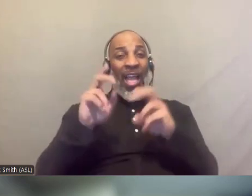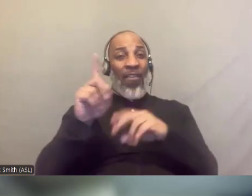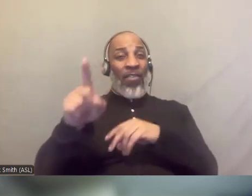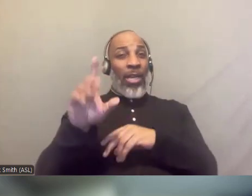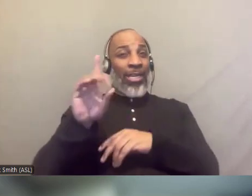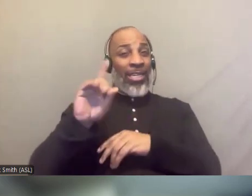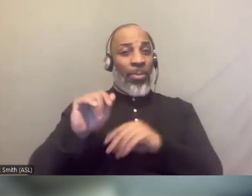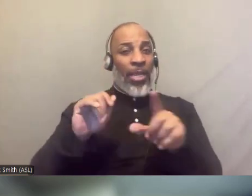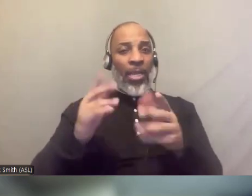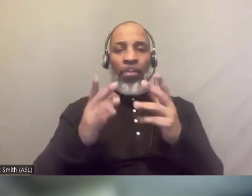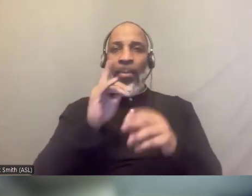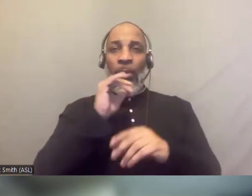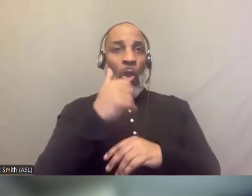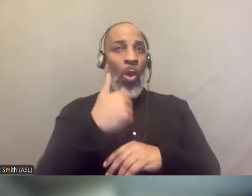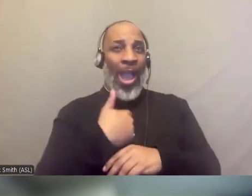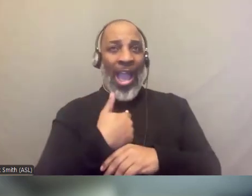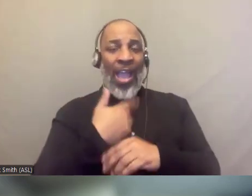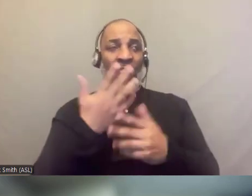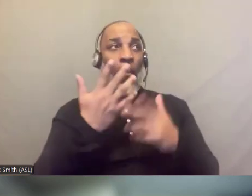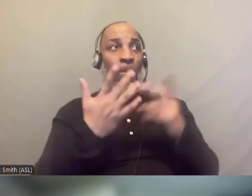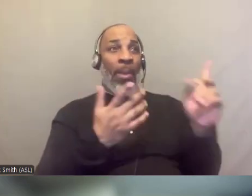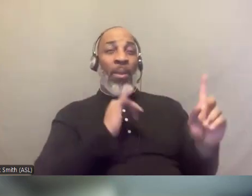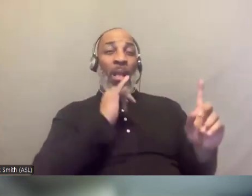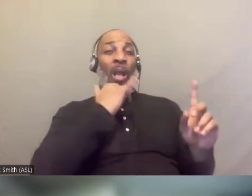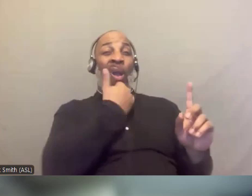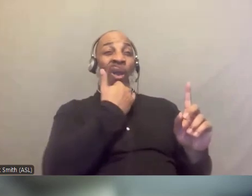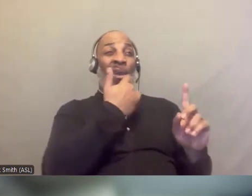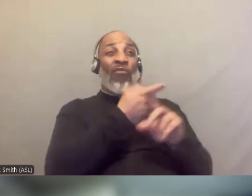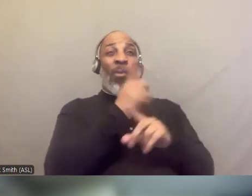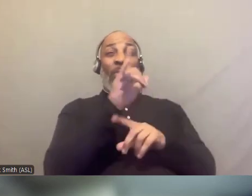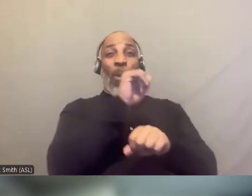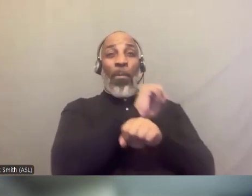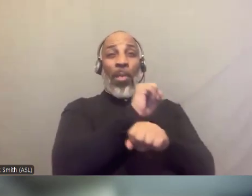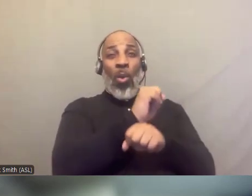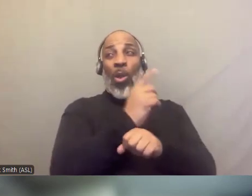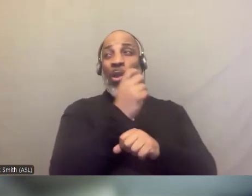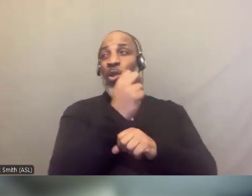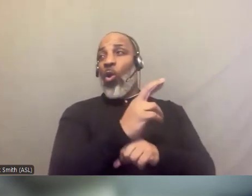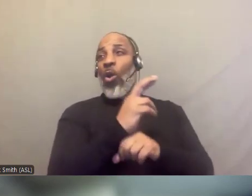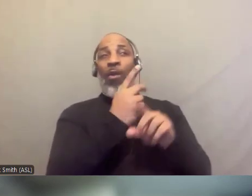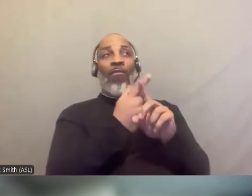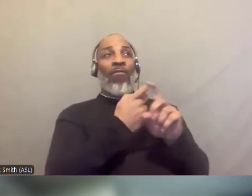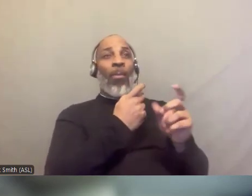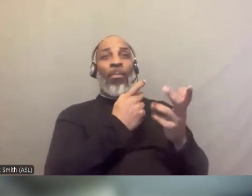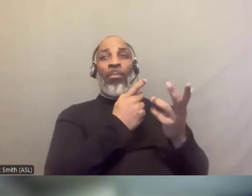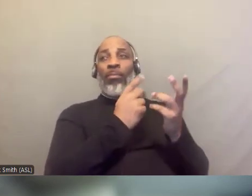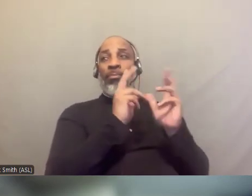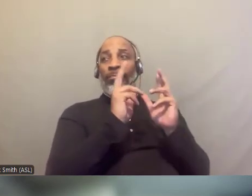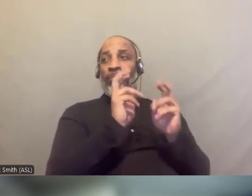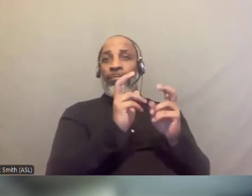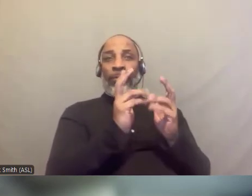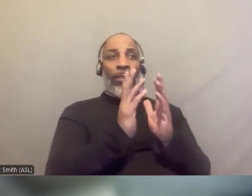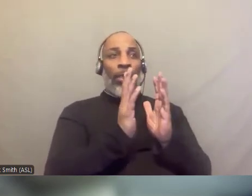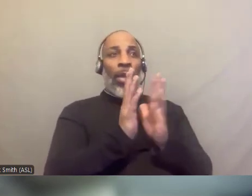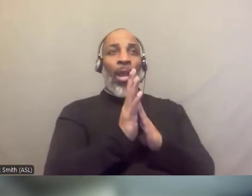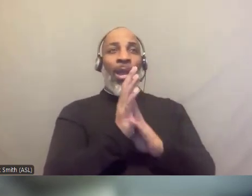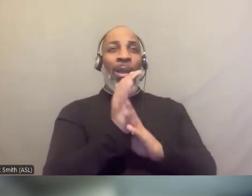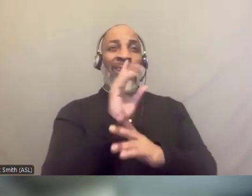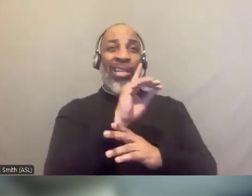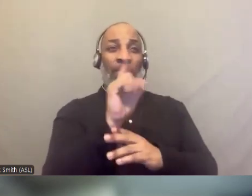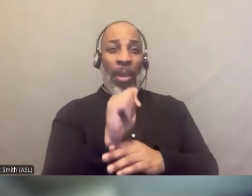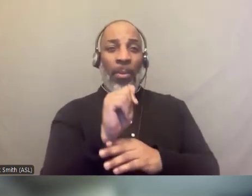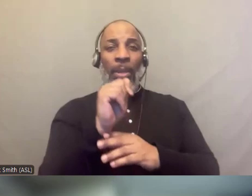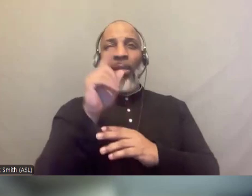that impairment. So it could be a mistaken belief from your employer or from your that you have a particular impairment, and they